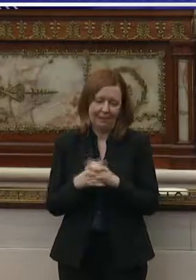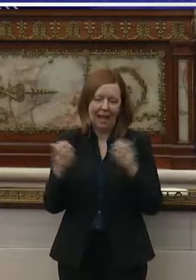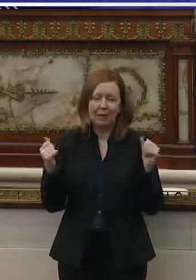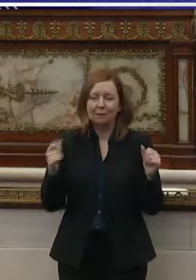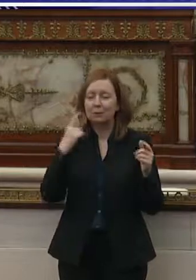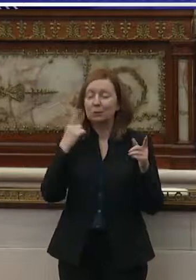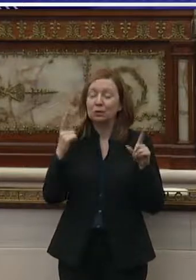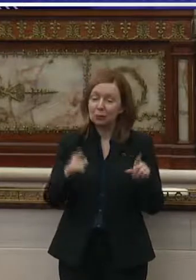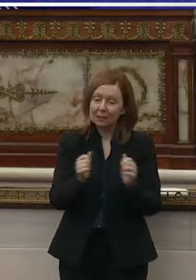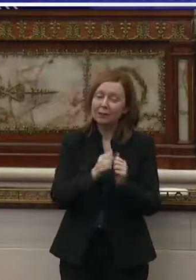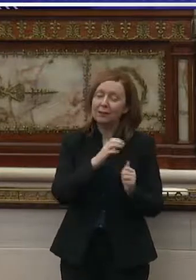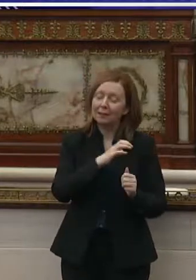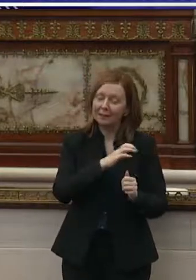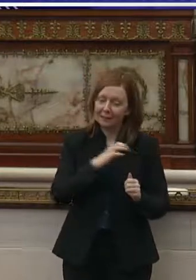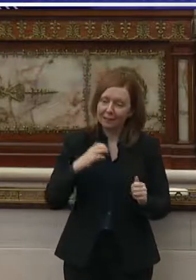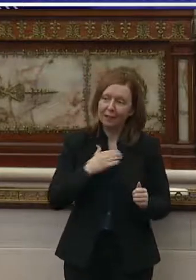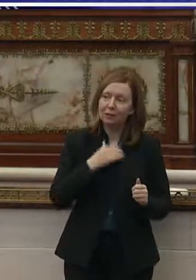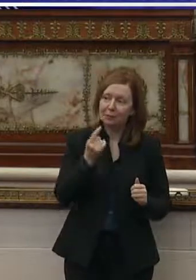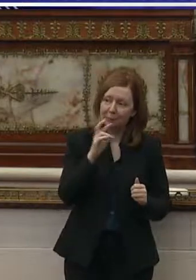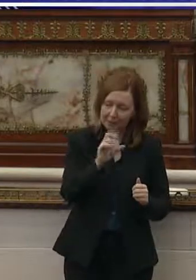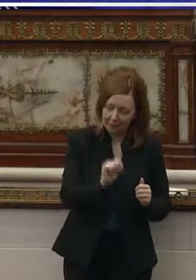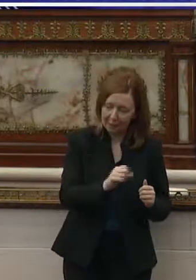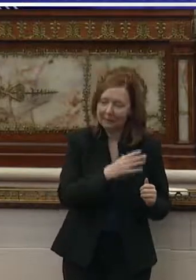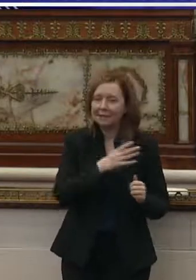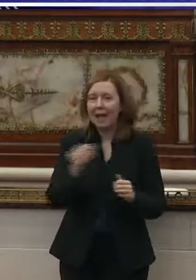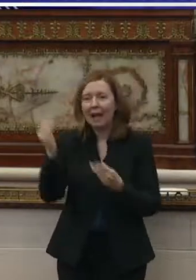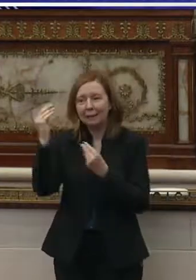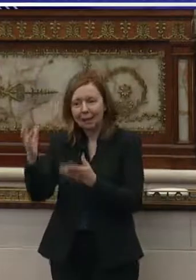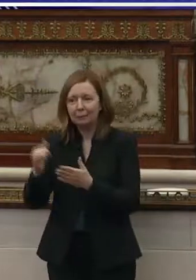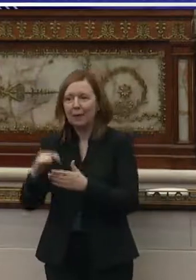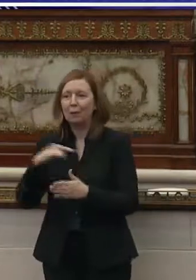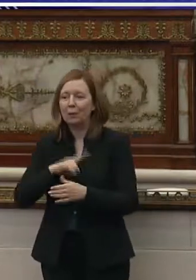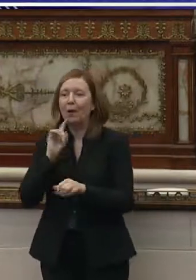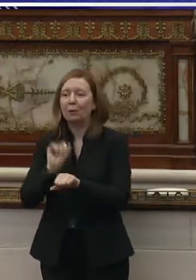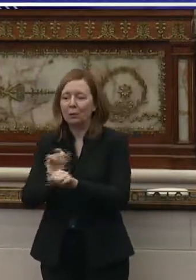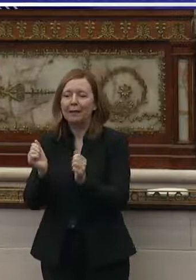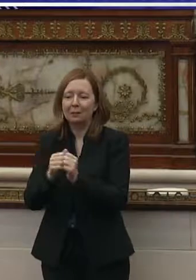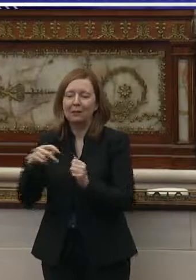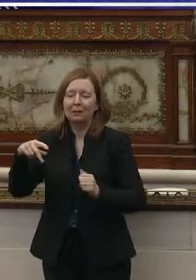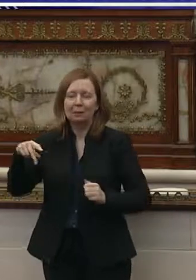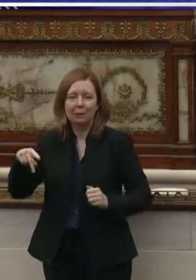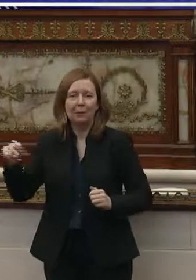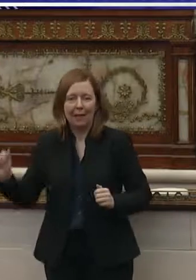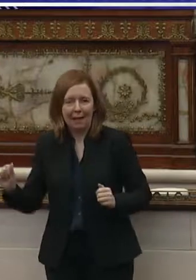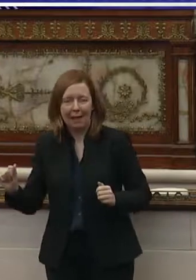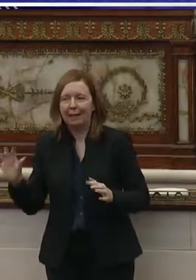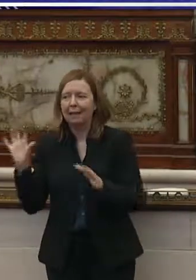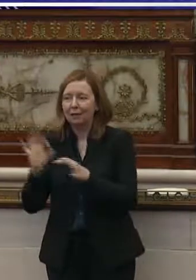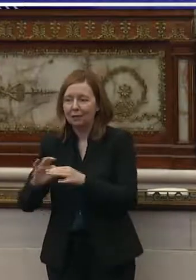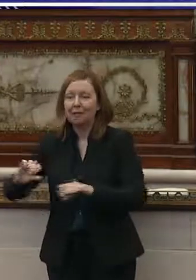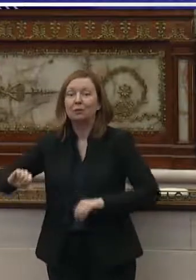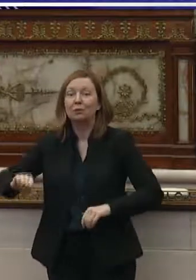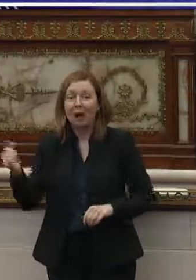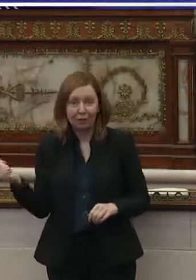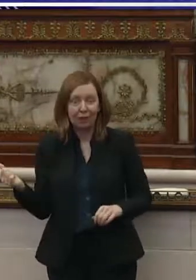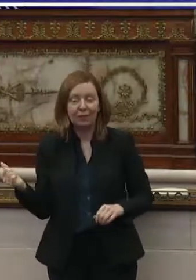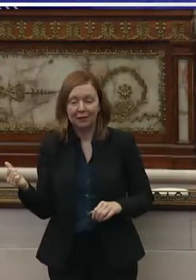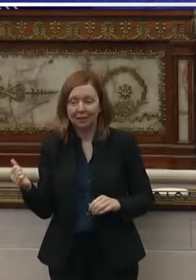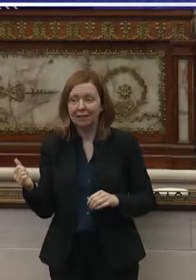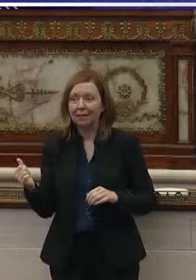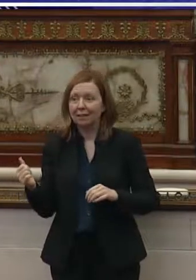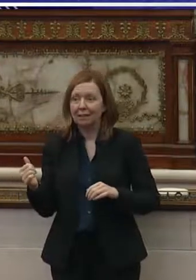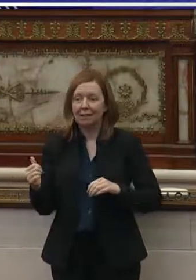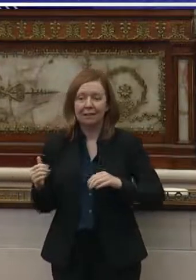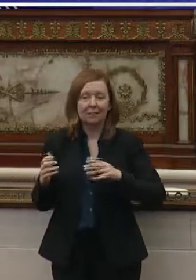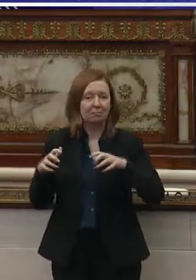with the Councilmember Thomas, and let him know that we are working with Parking Authority as it relates to other mass